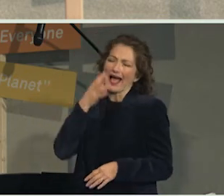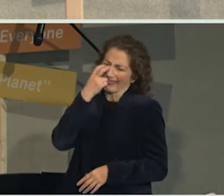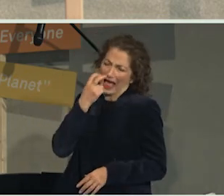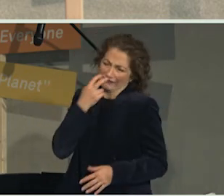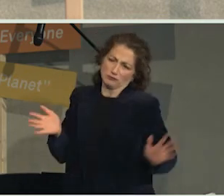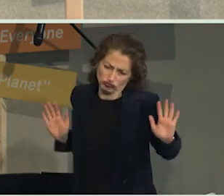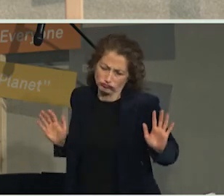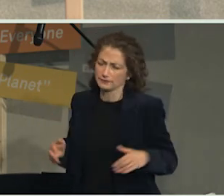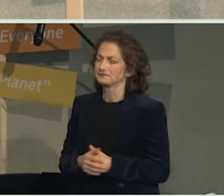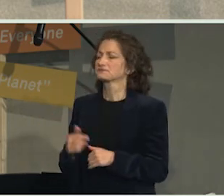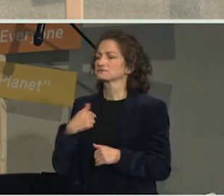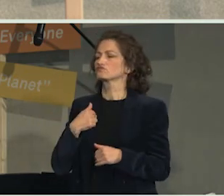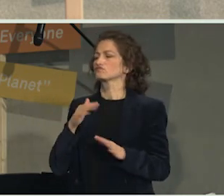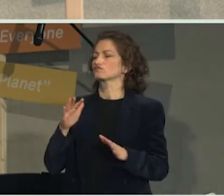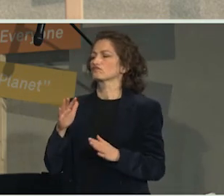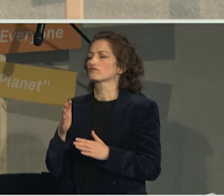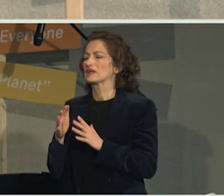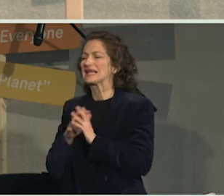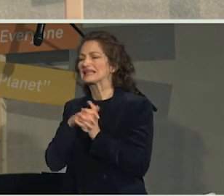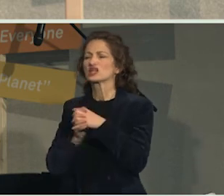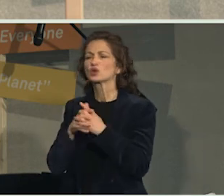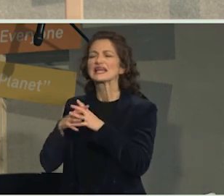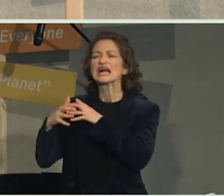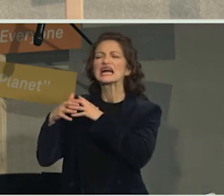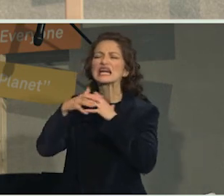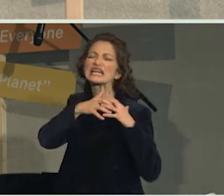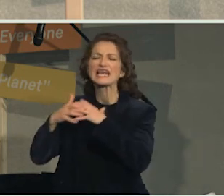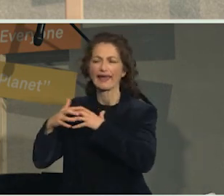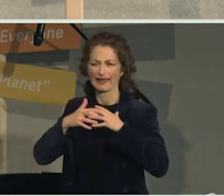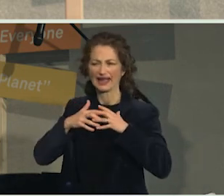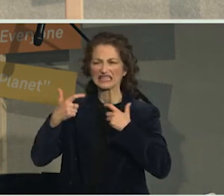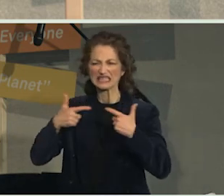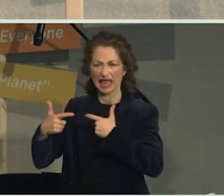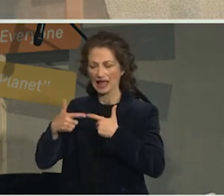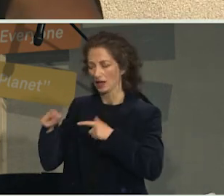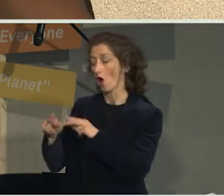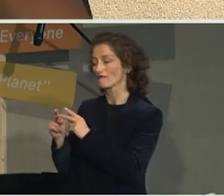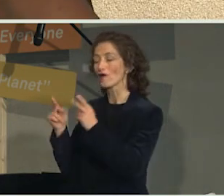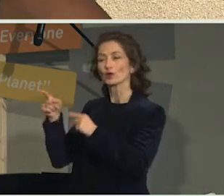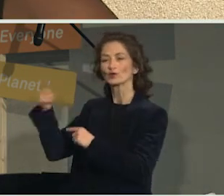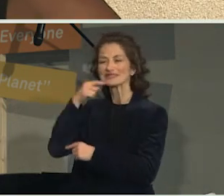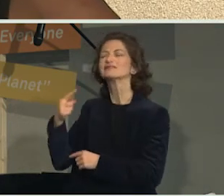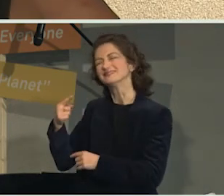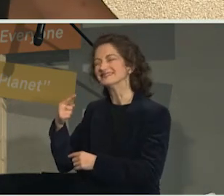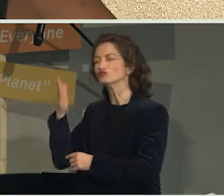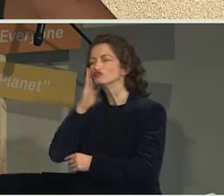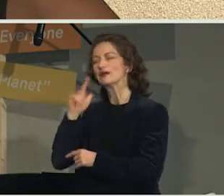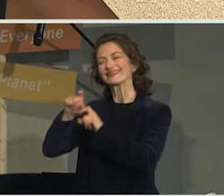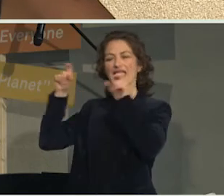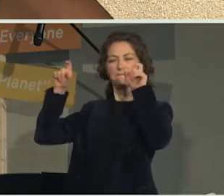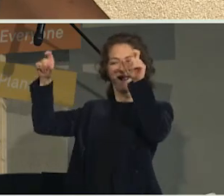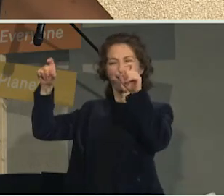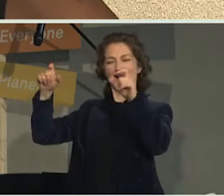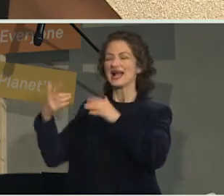the intersectionality wars that this publication was calling me to talk about might refer to